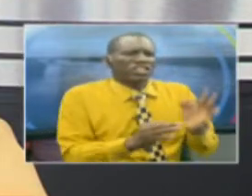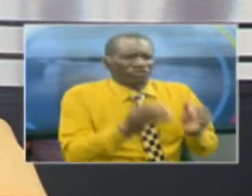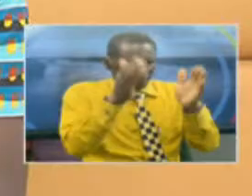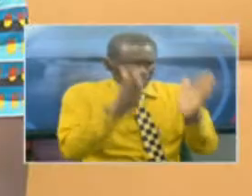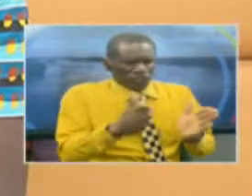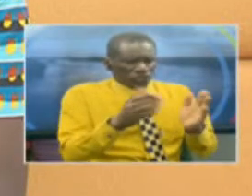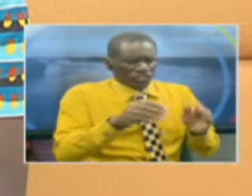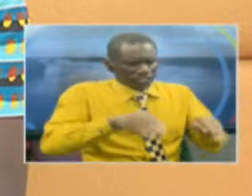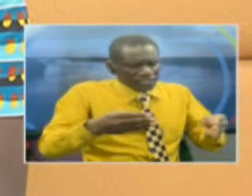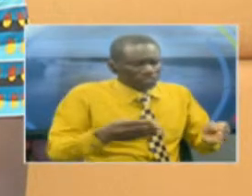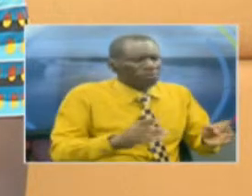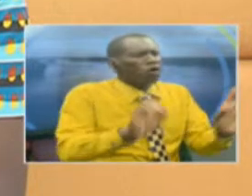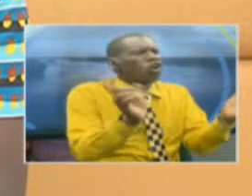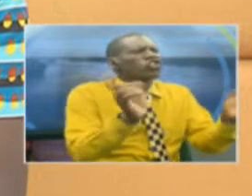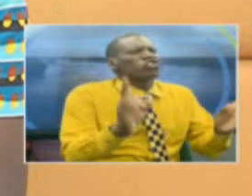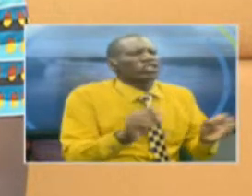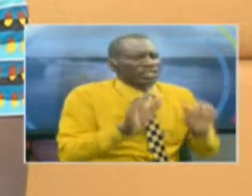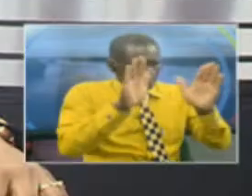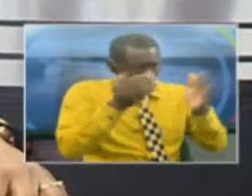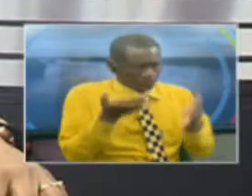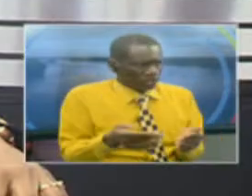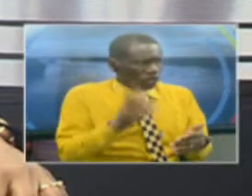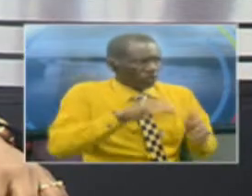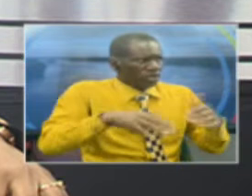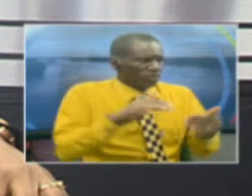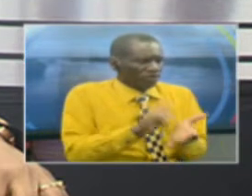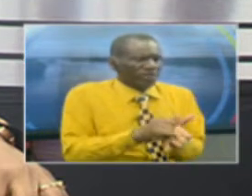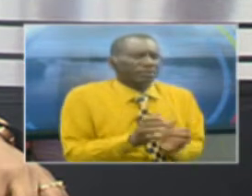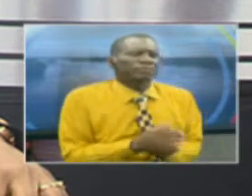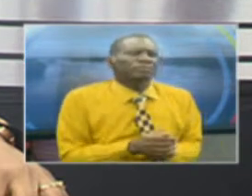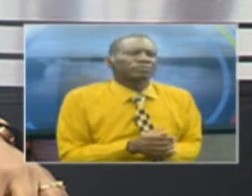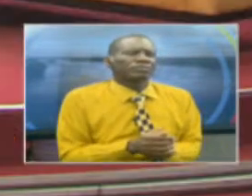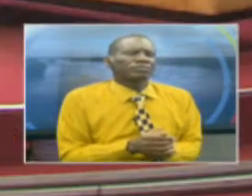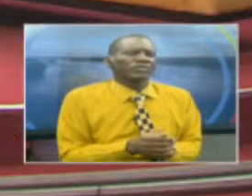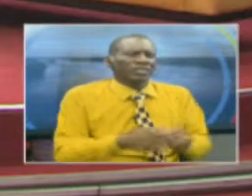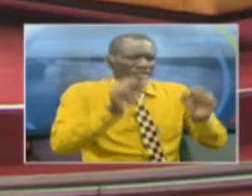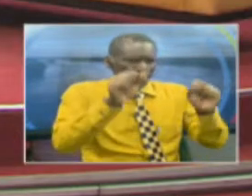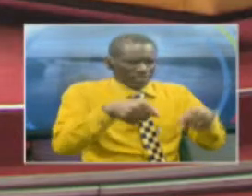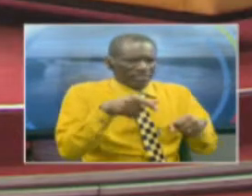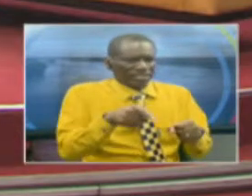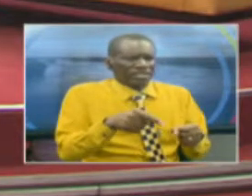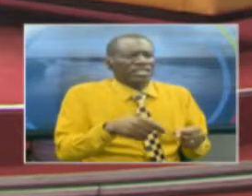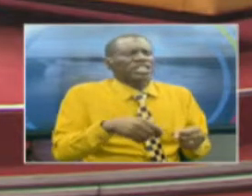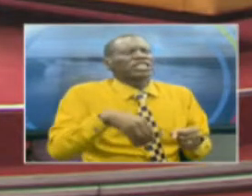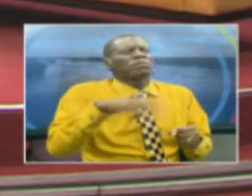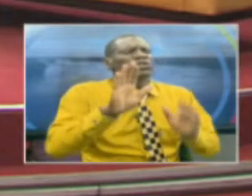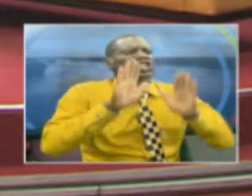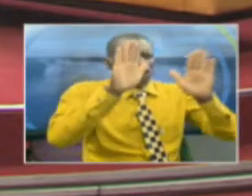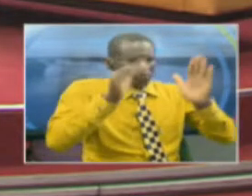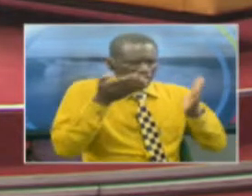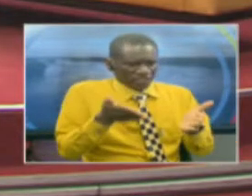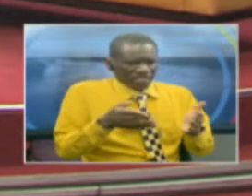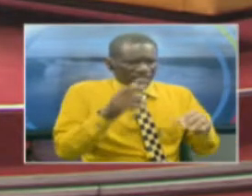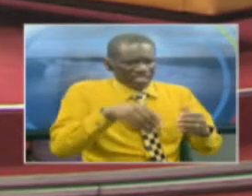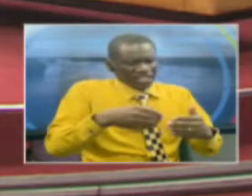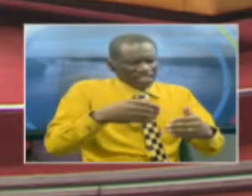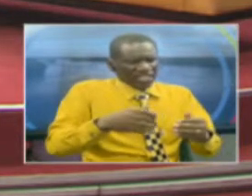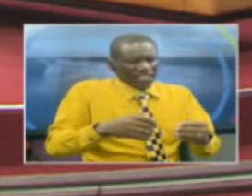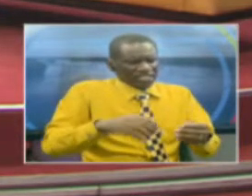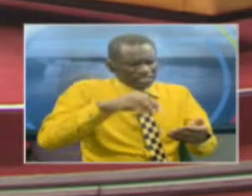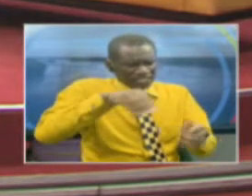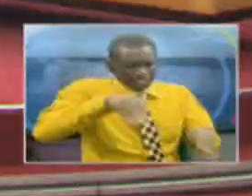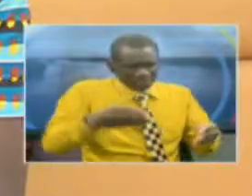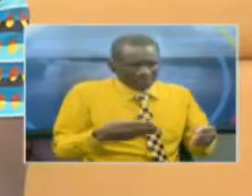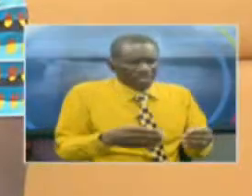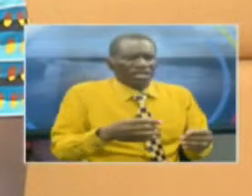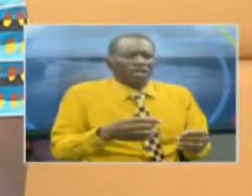with a disability or not. Talk about this. Yes, there are fundamentals, and more fundamentals even in a case of disability. But I